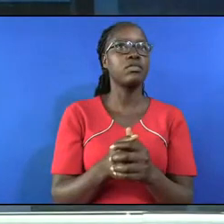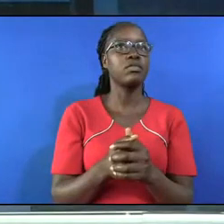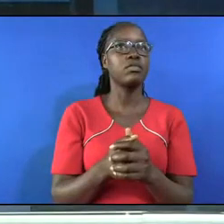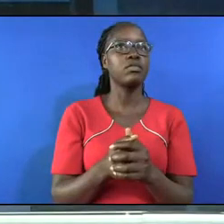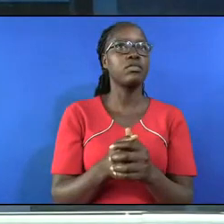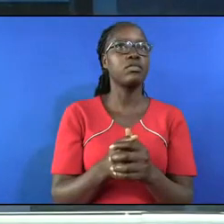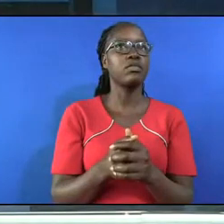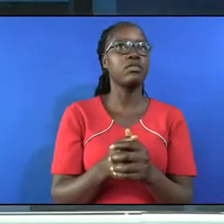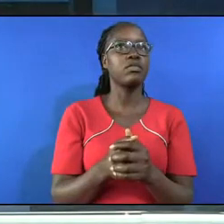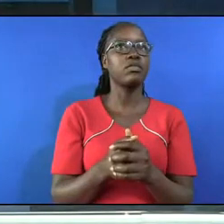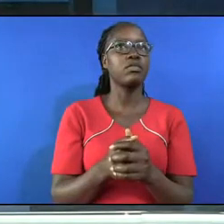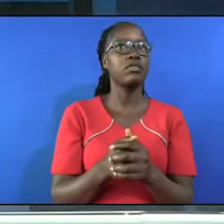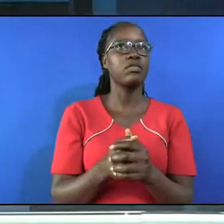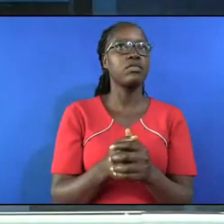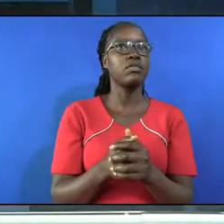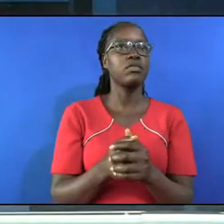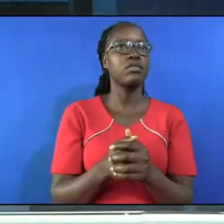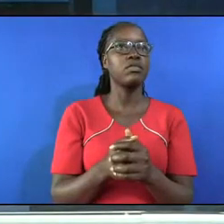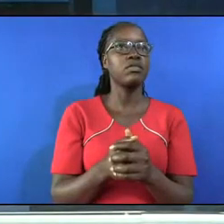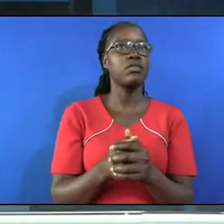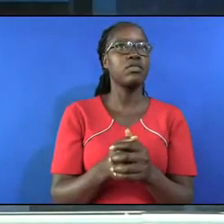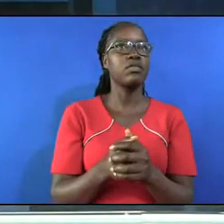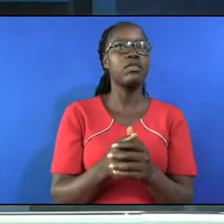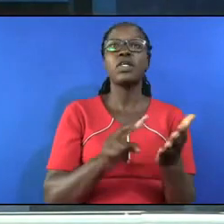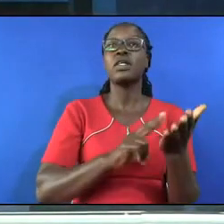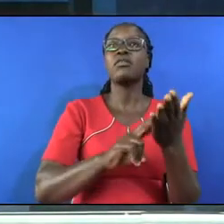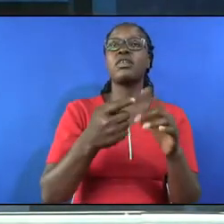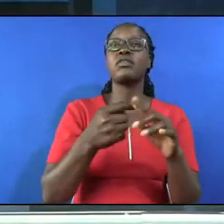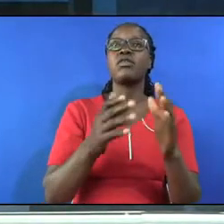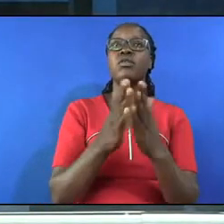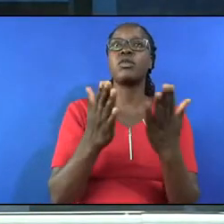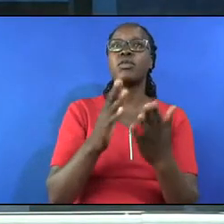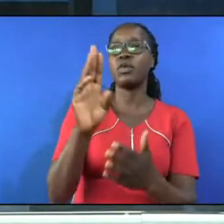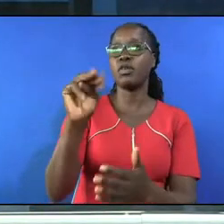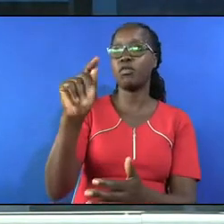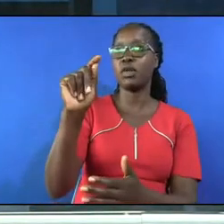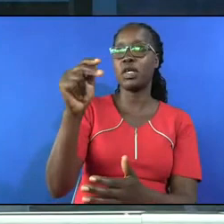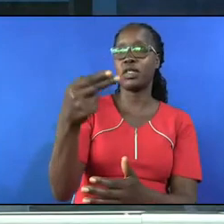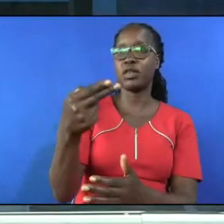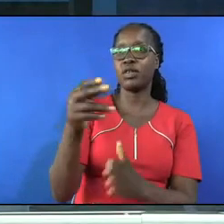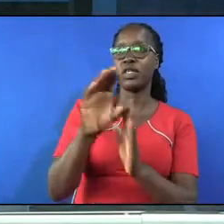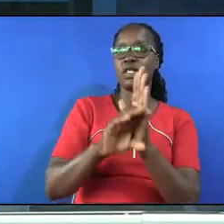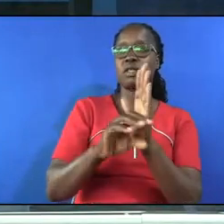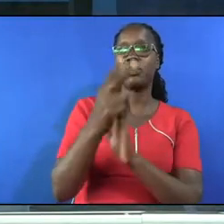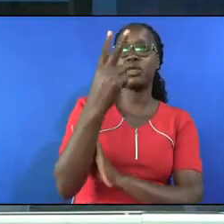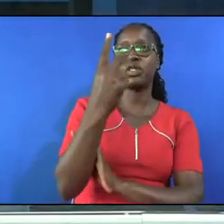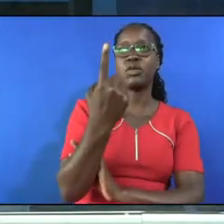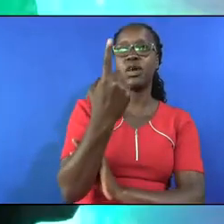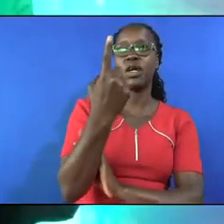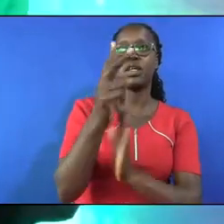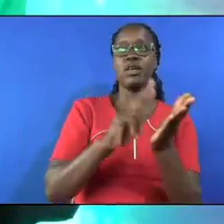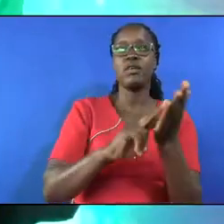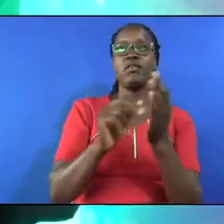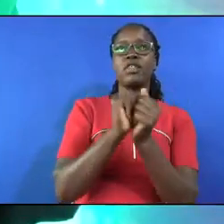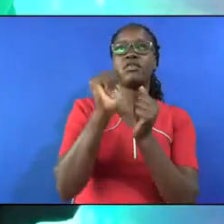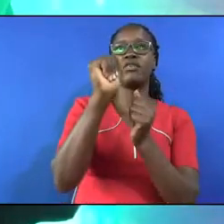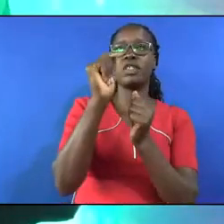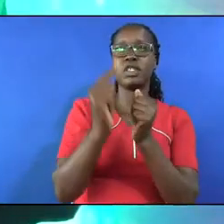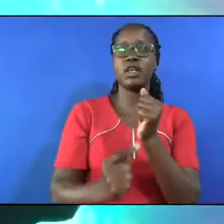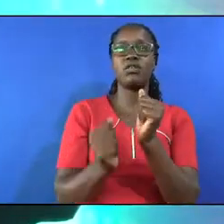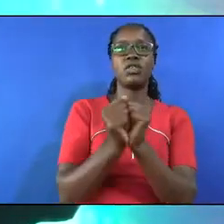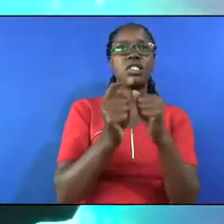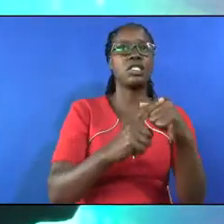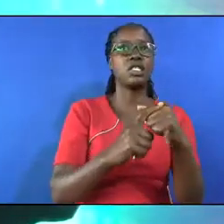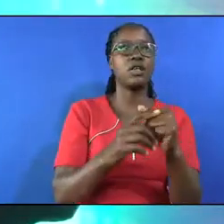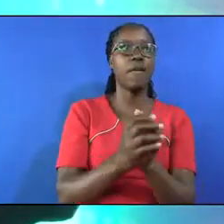Yes, from the lips of infants. And our key text comes from the book of Matthew, chapter 21, from verse 15 to